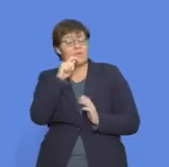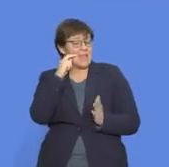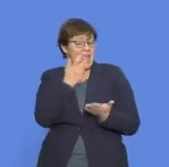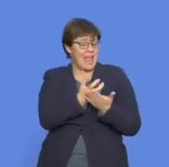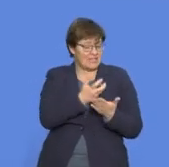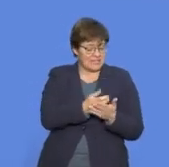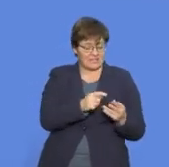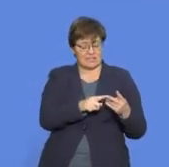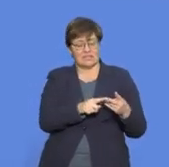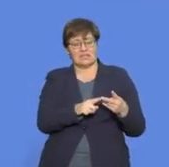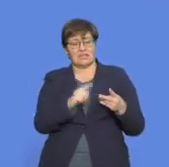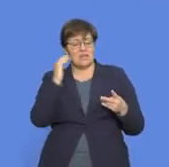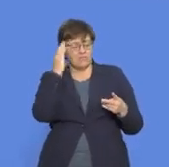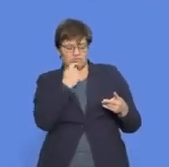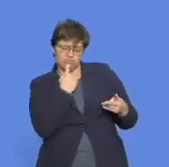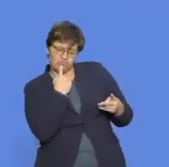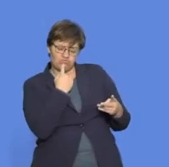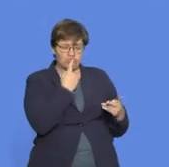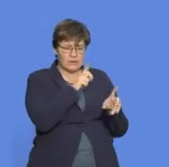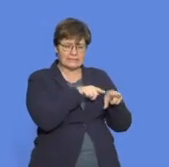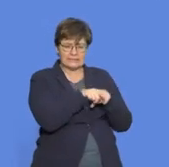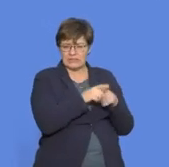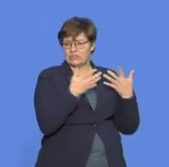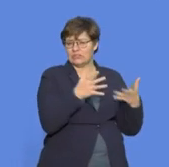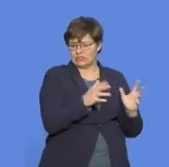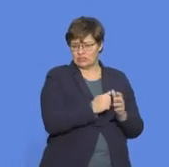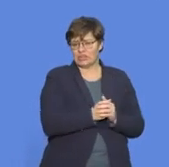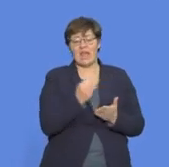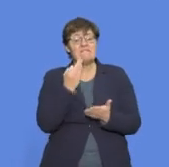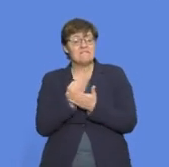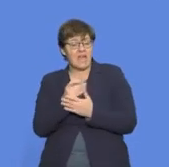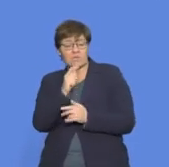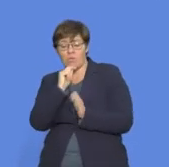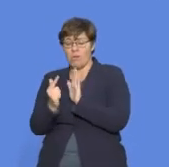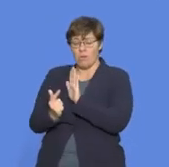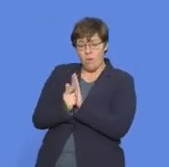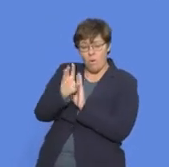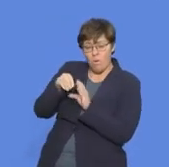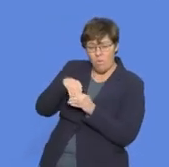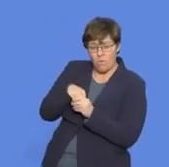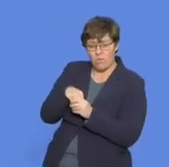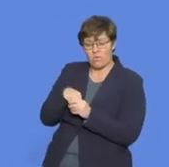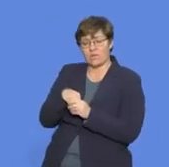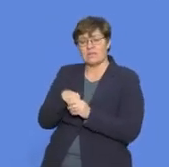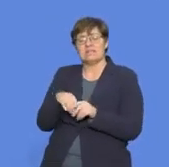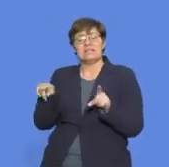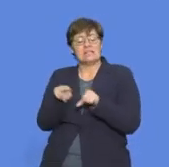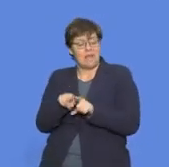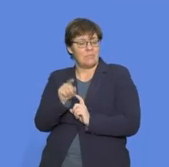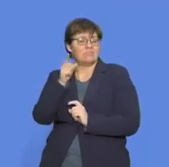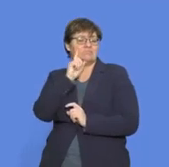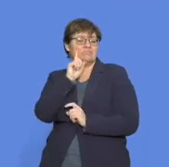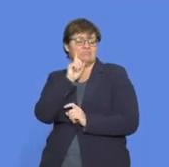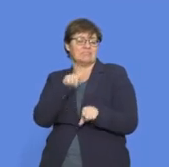using hypotheses that have been tested, using facts, using laws, and it has been tested, so it